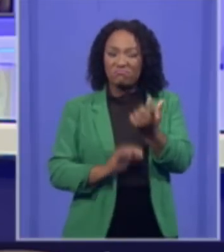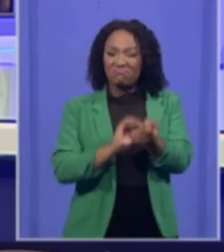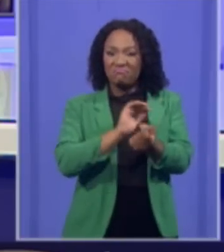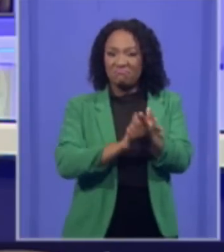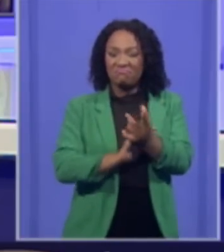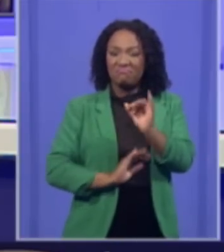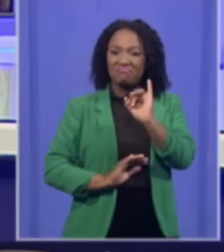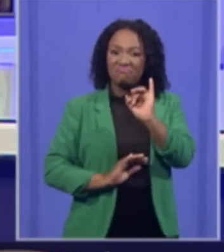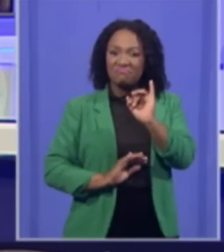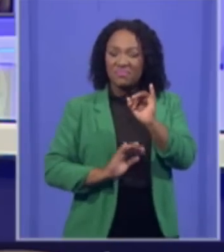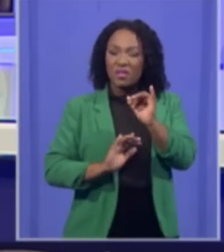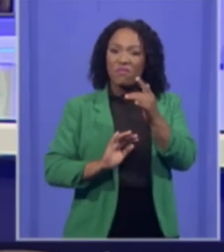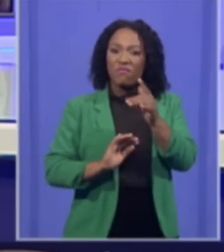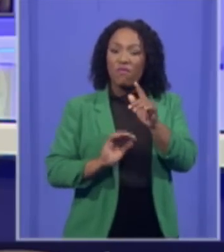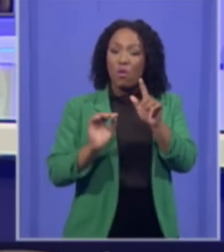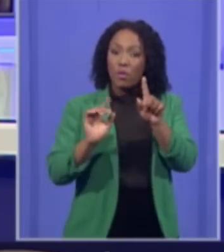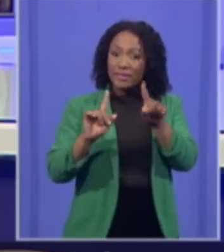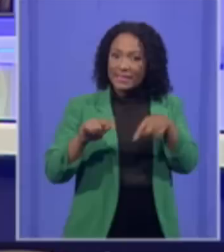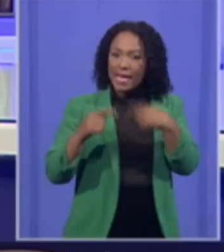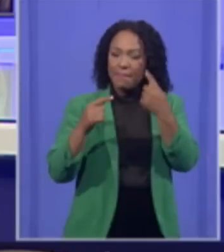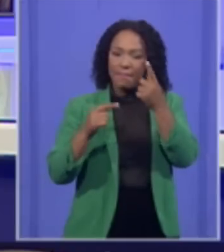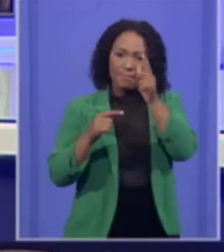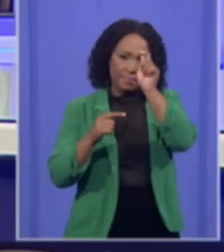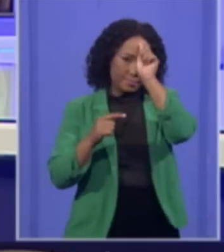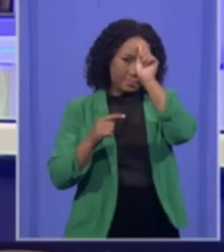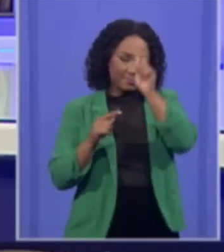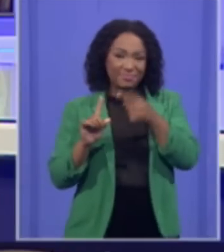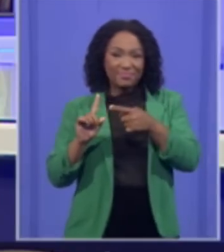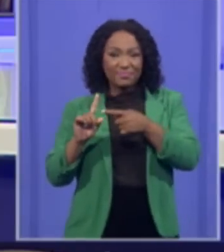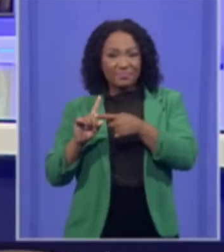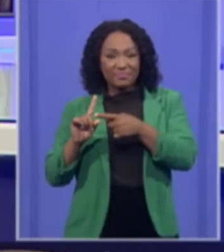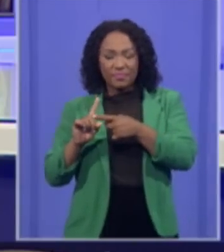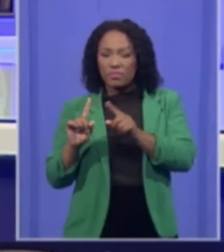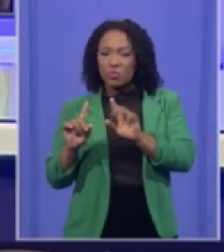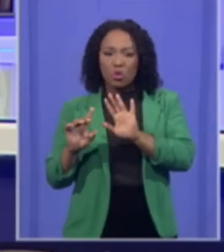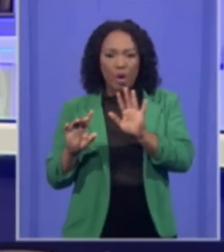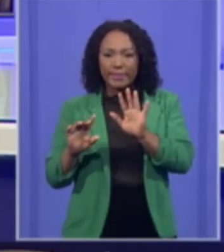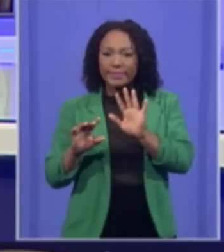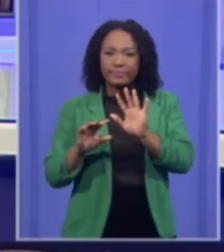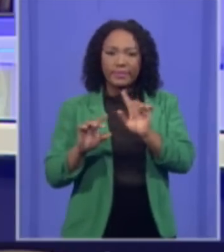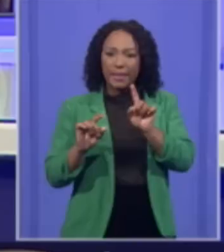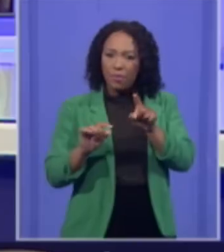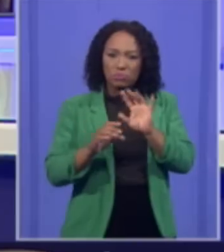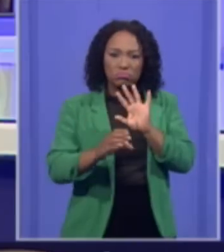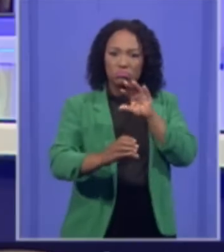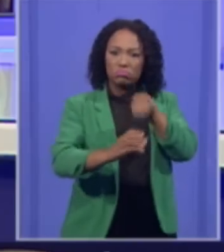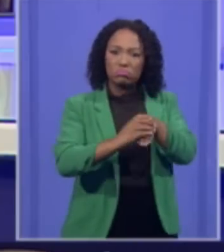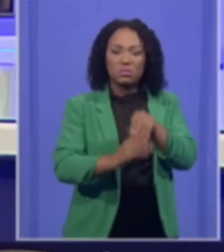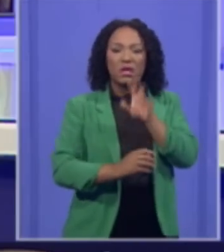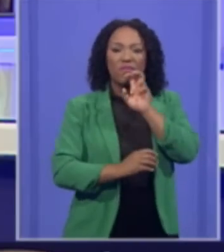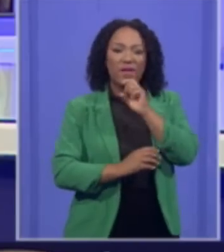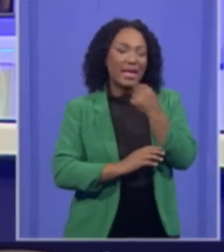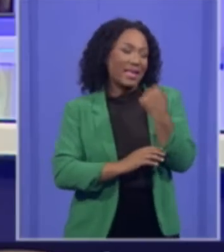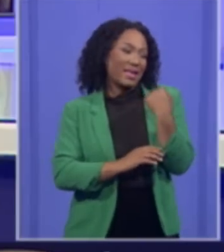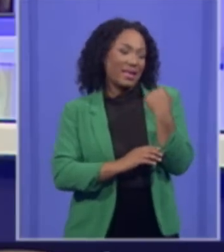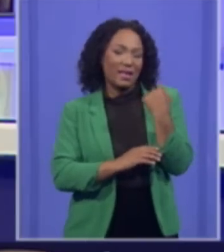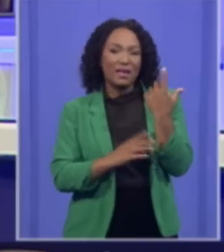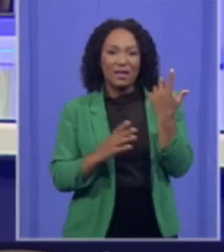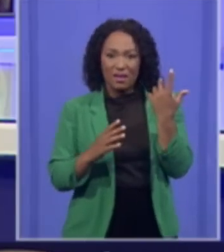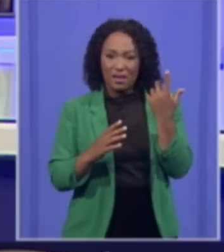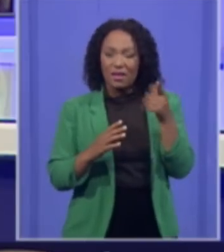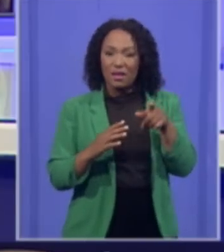dikaneditšego bafana. Mokoena o be a se a swanela go raloka papading ya ka Labohlano ya makgoraditsela ya sebjana